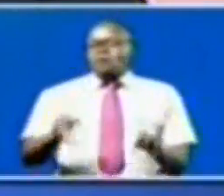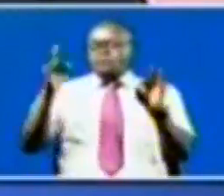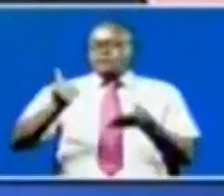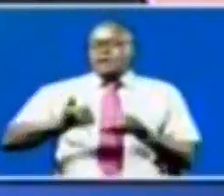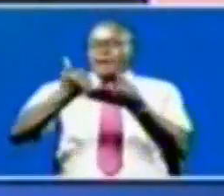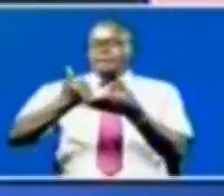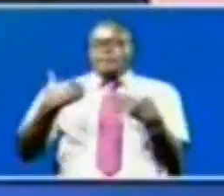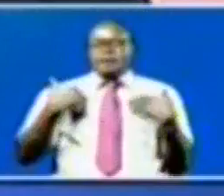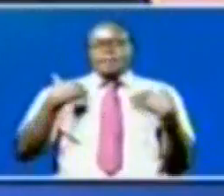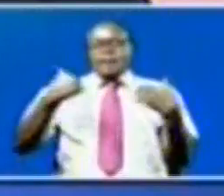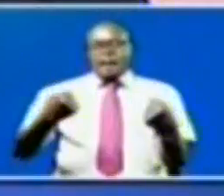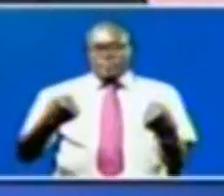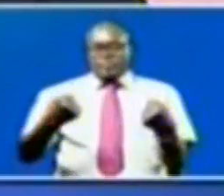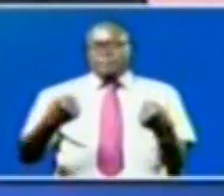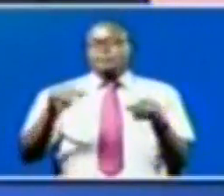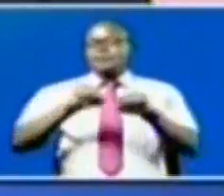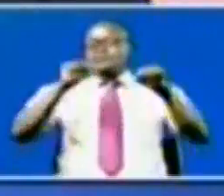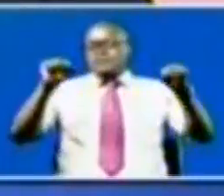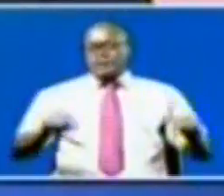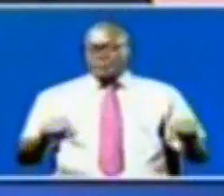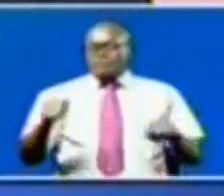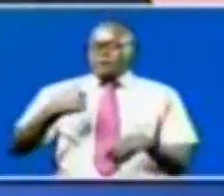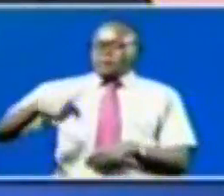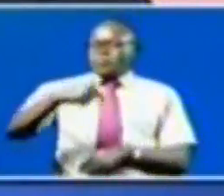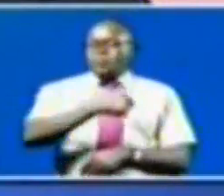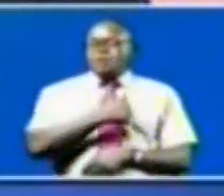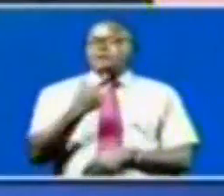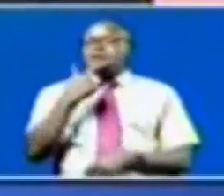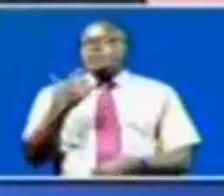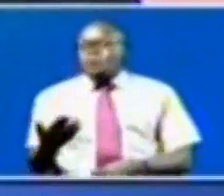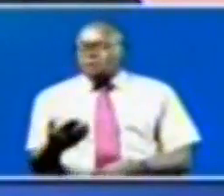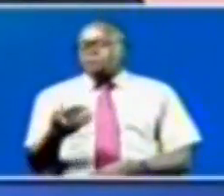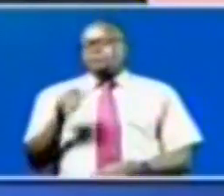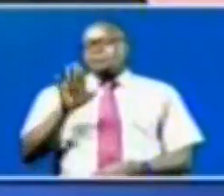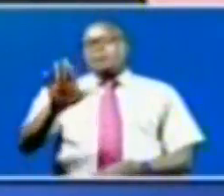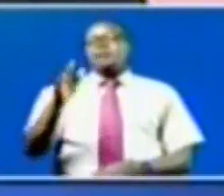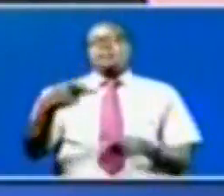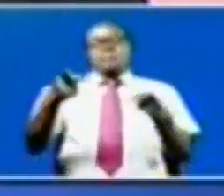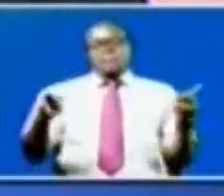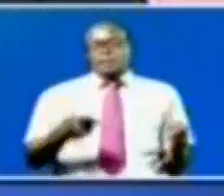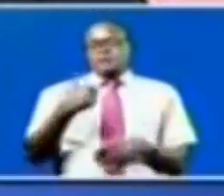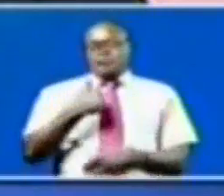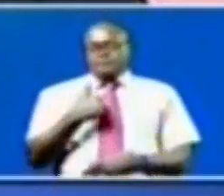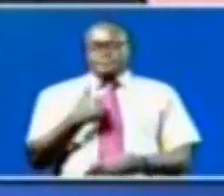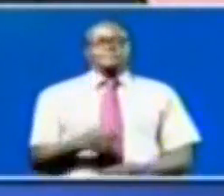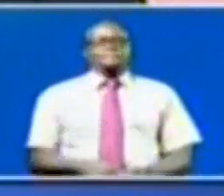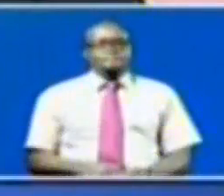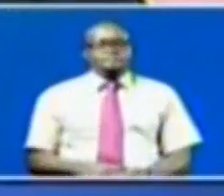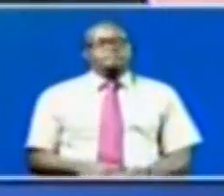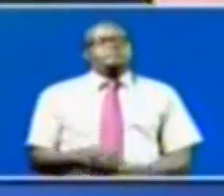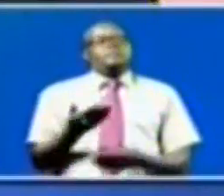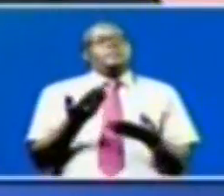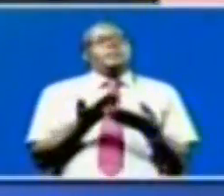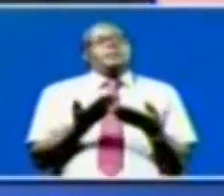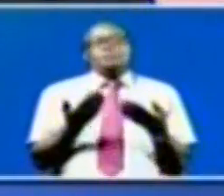health ecosystem. We're just basically saying that they have their place. And any